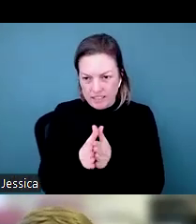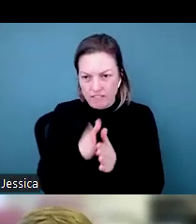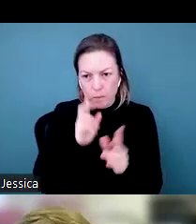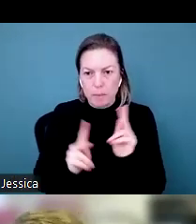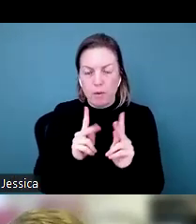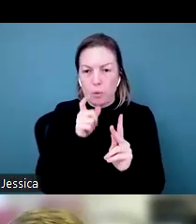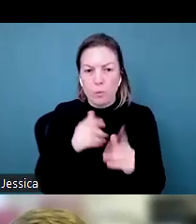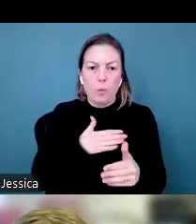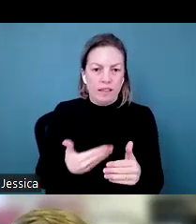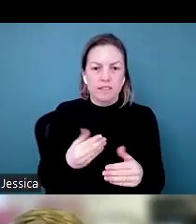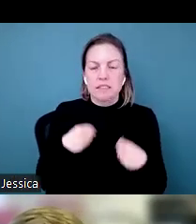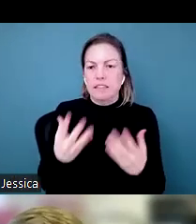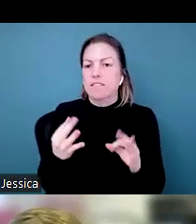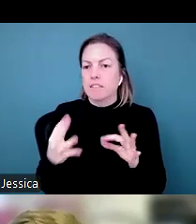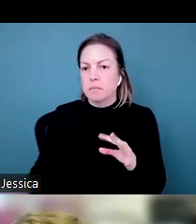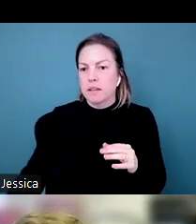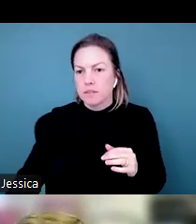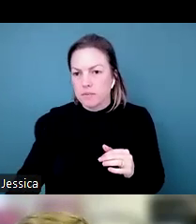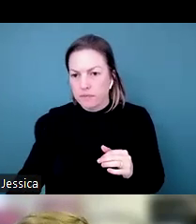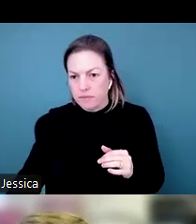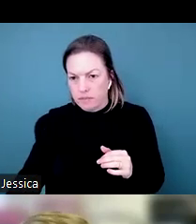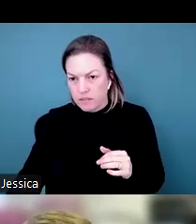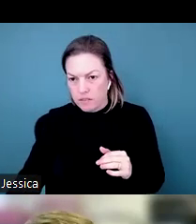this feedback directly. Next slide.